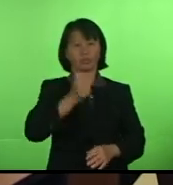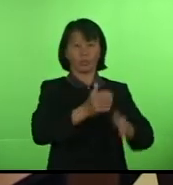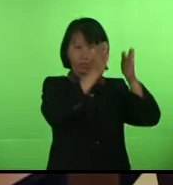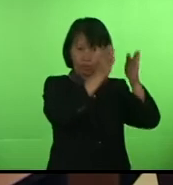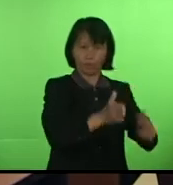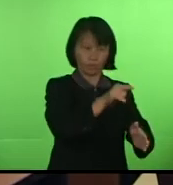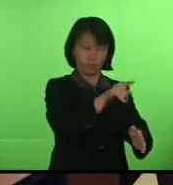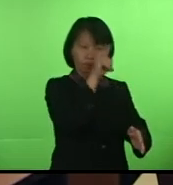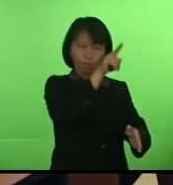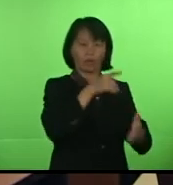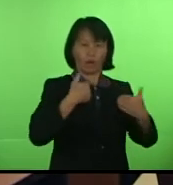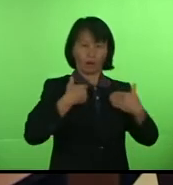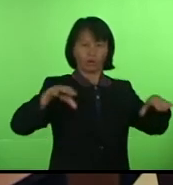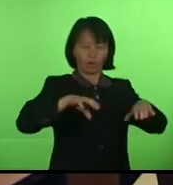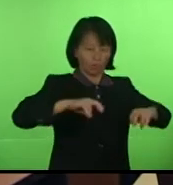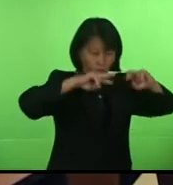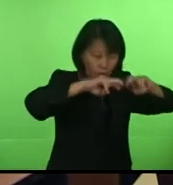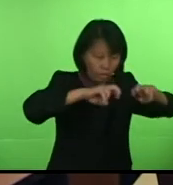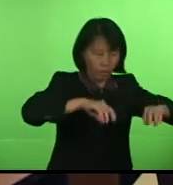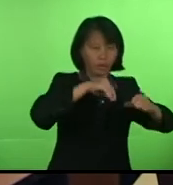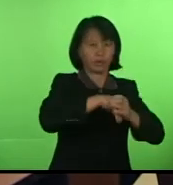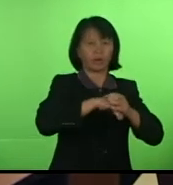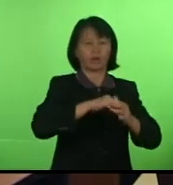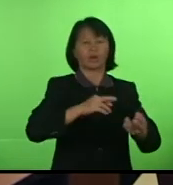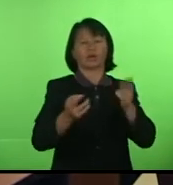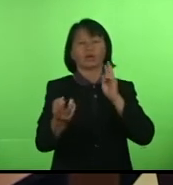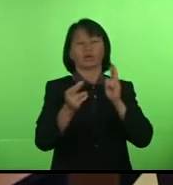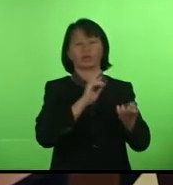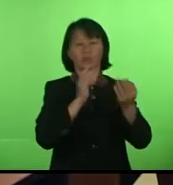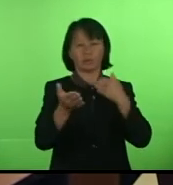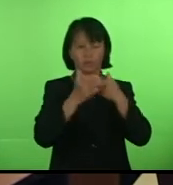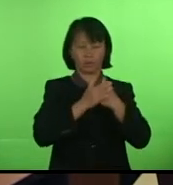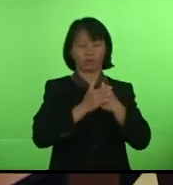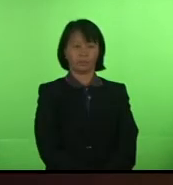actually do a research on written communication process.